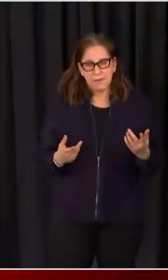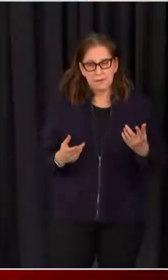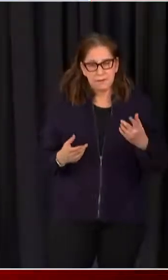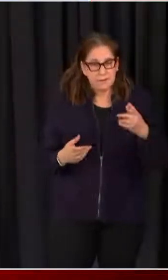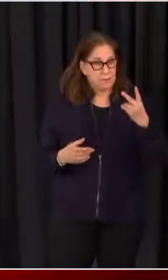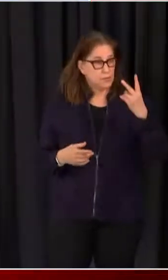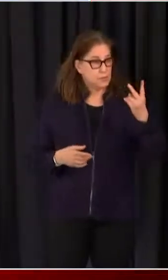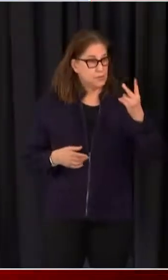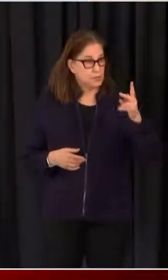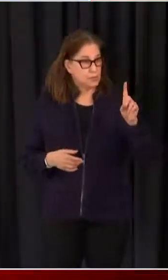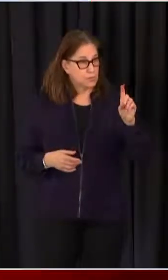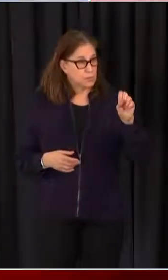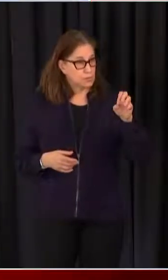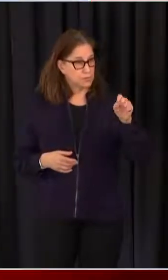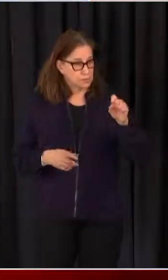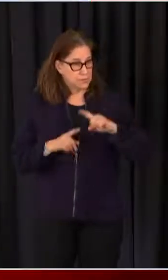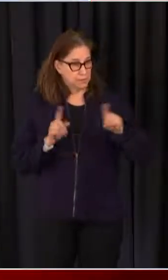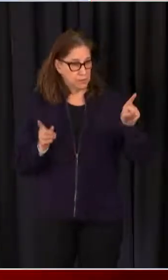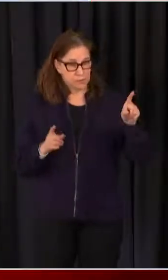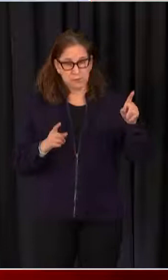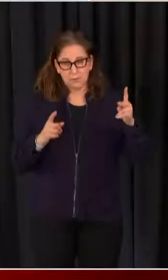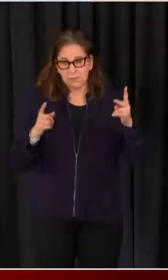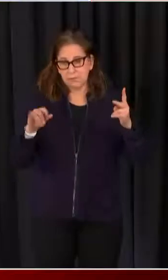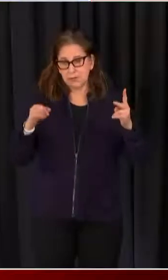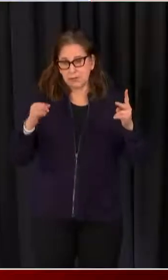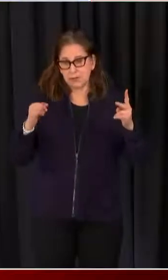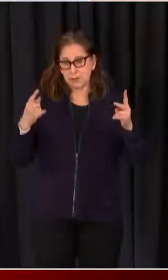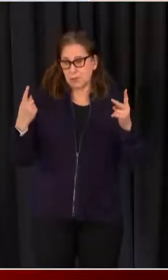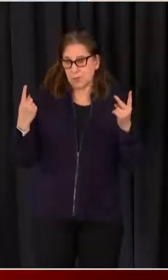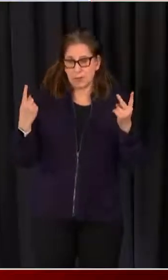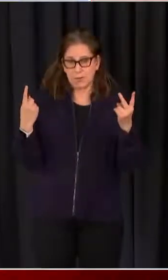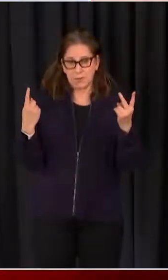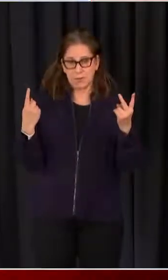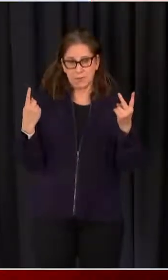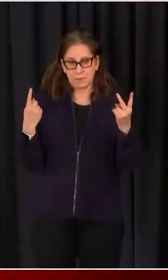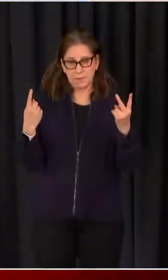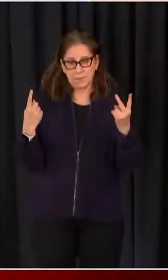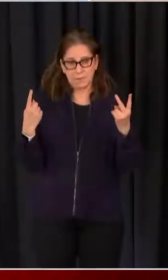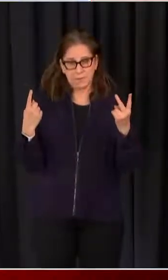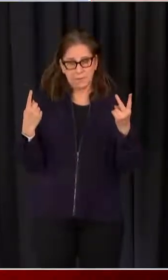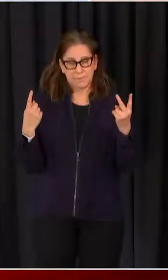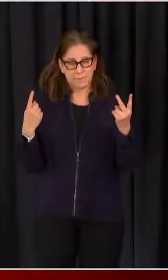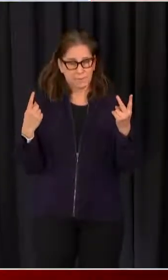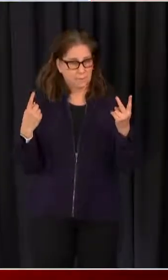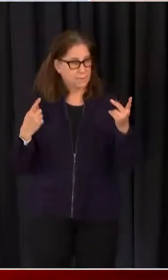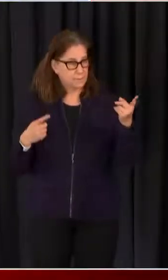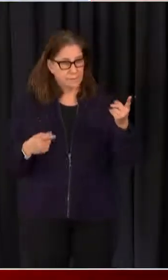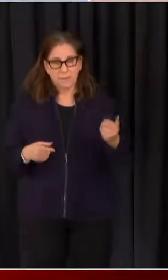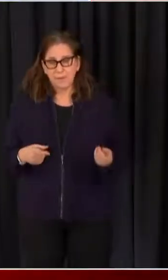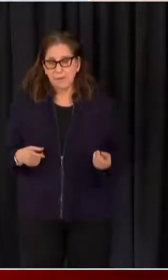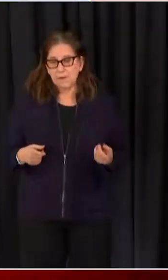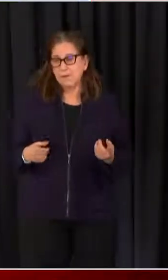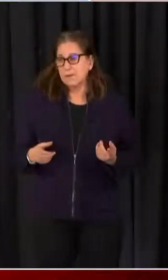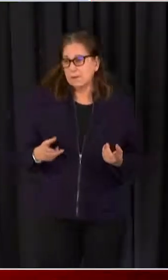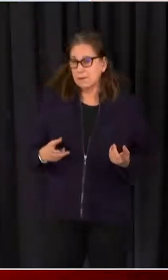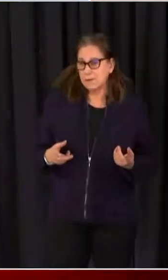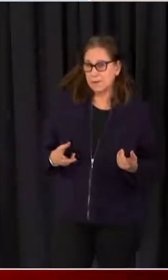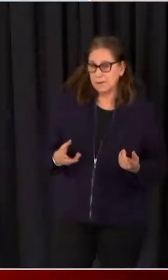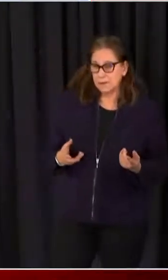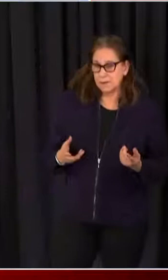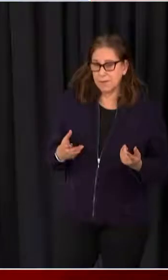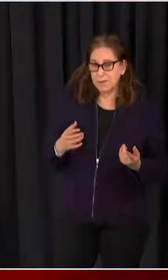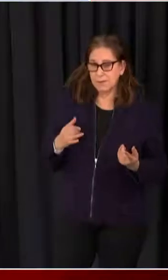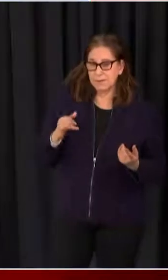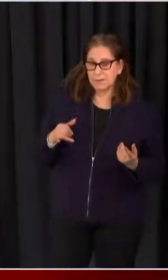the Pfizer? Yeah. The easiest question you've asked me is whether or not we're going to offer a walk-up site for a large number